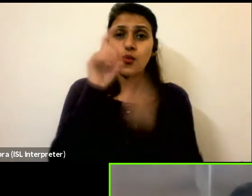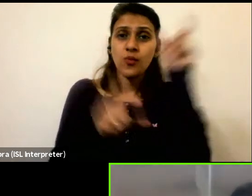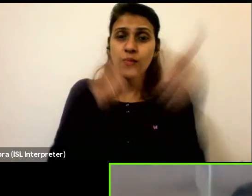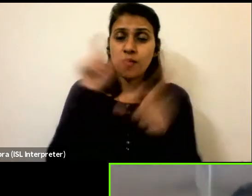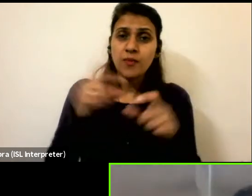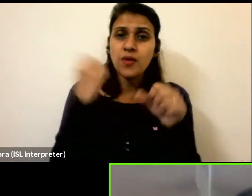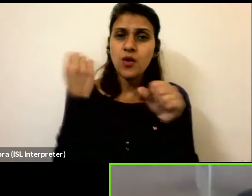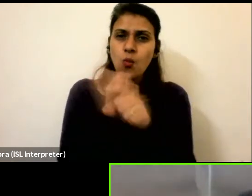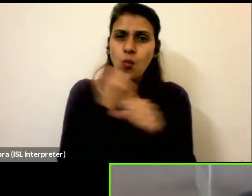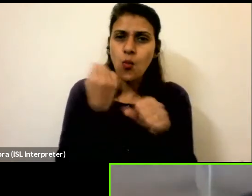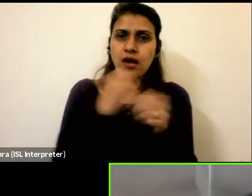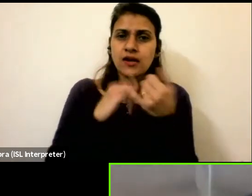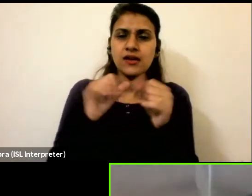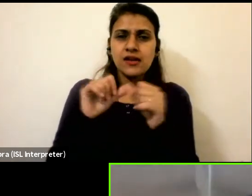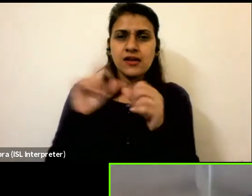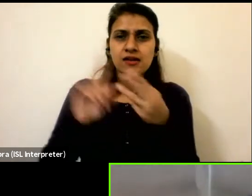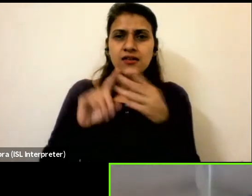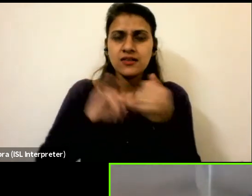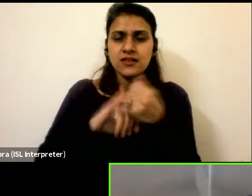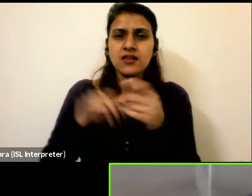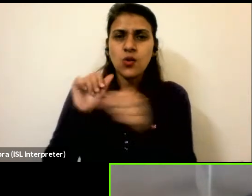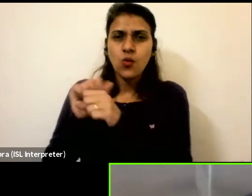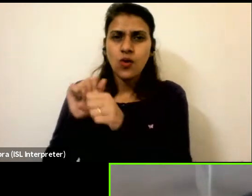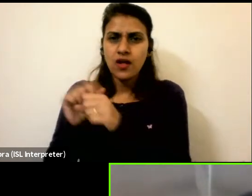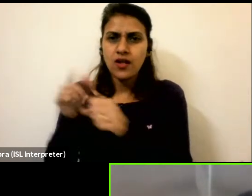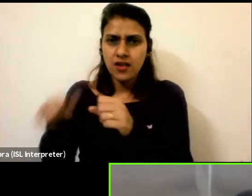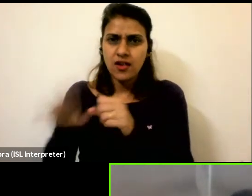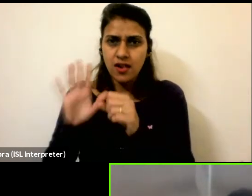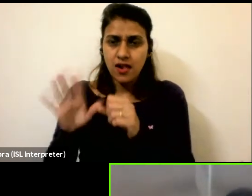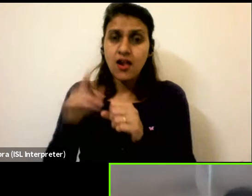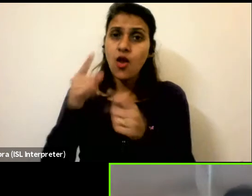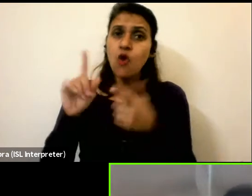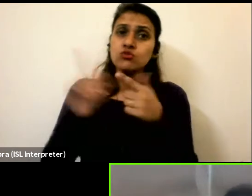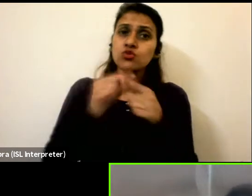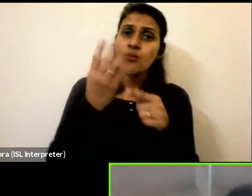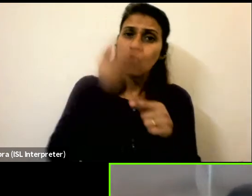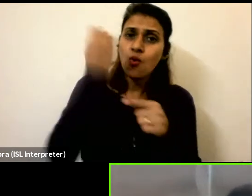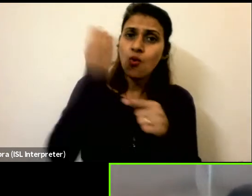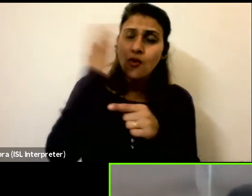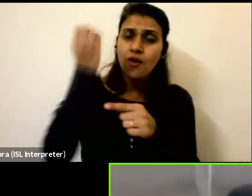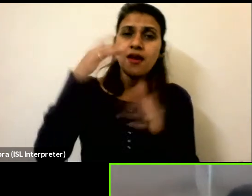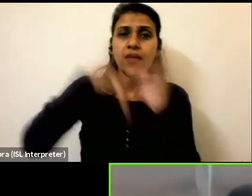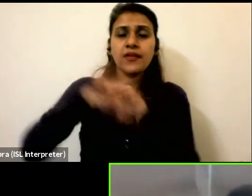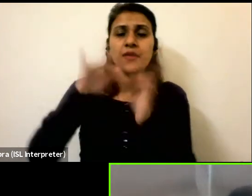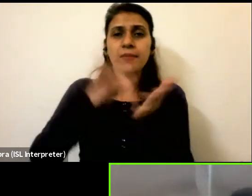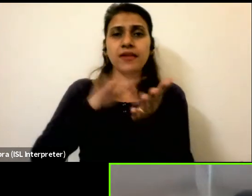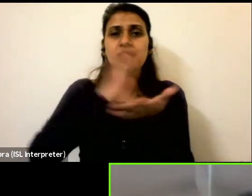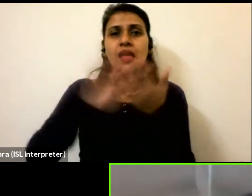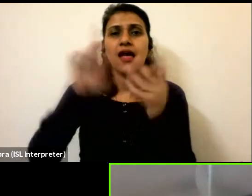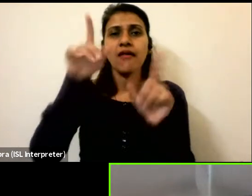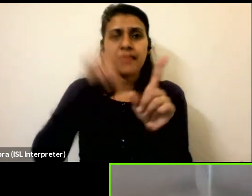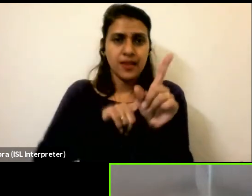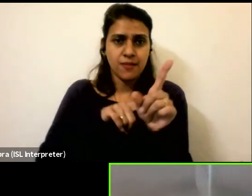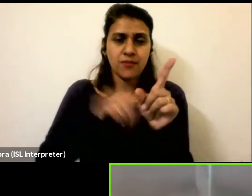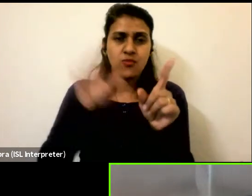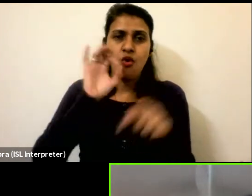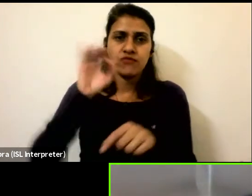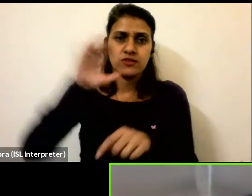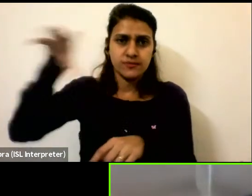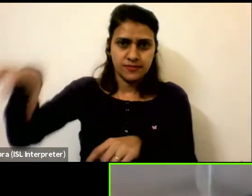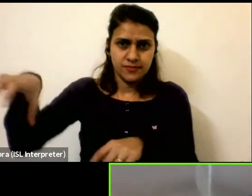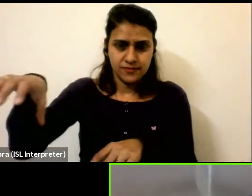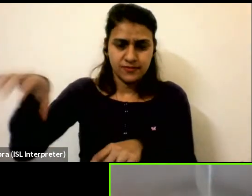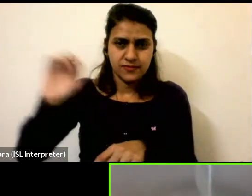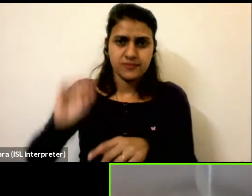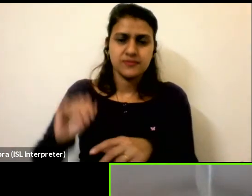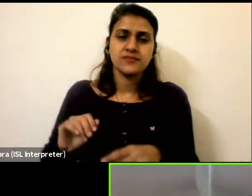Salesforce platform, and currently they are now employed in our Hyderabad center. So, we can use